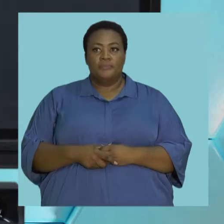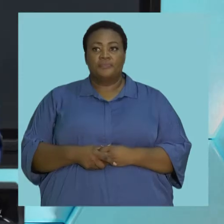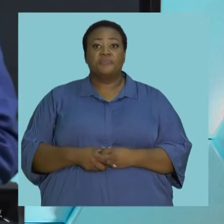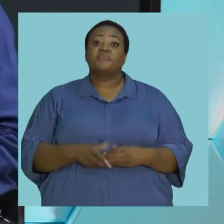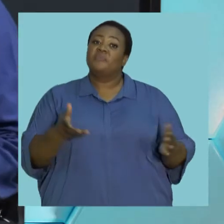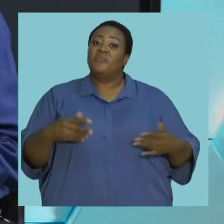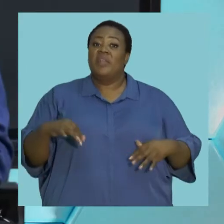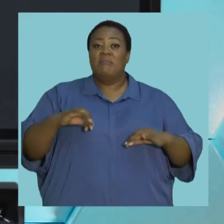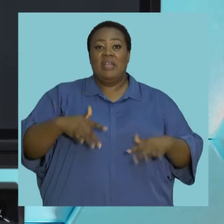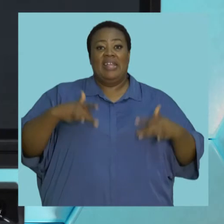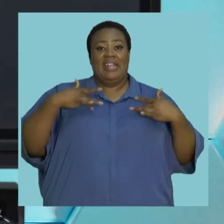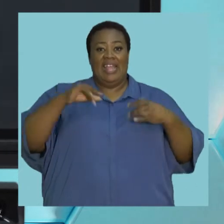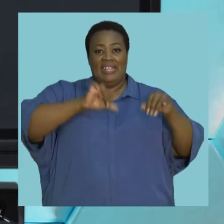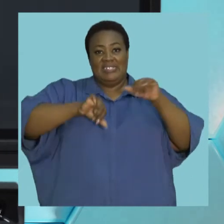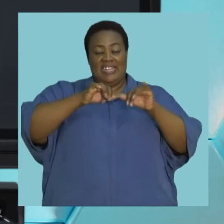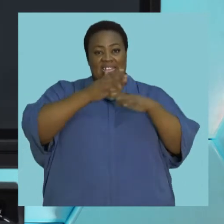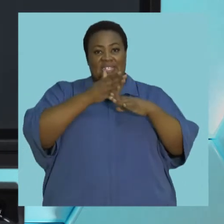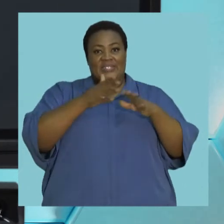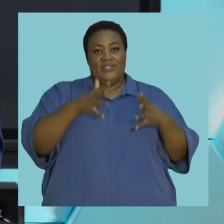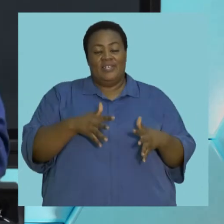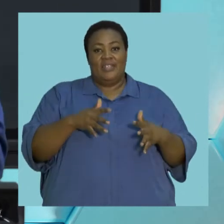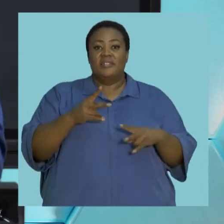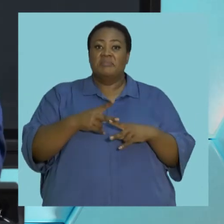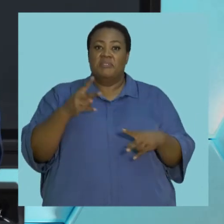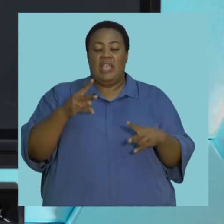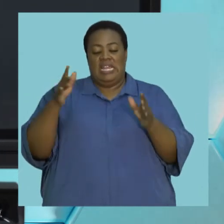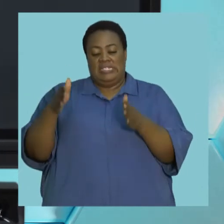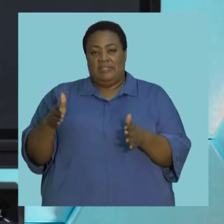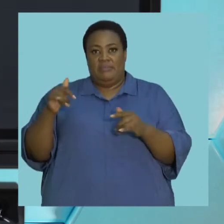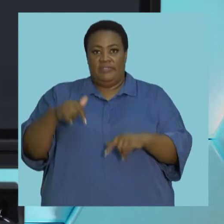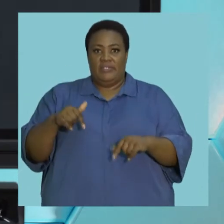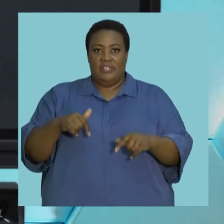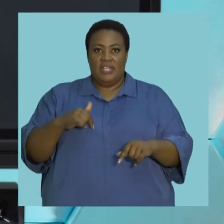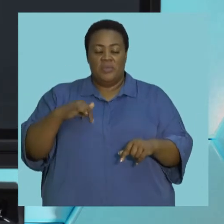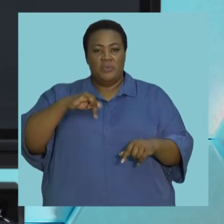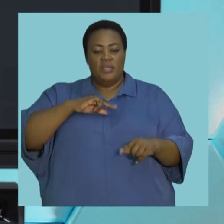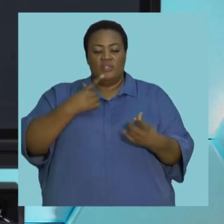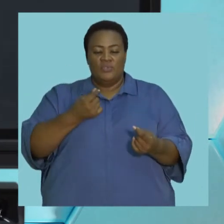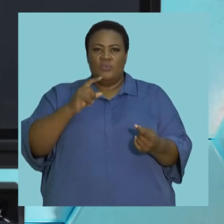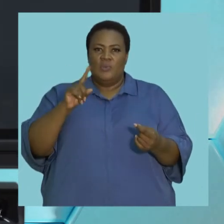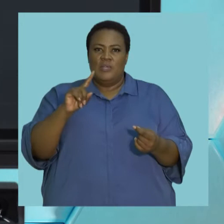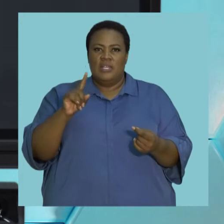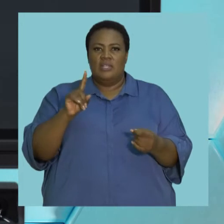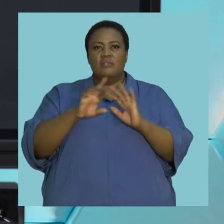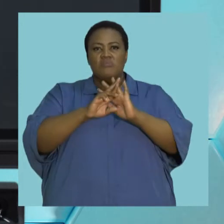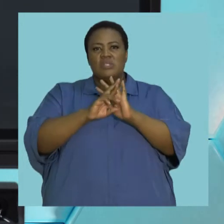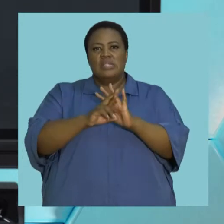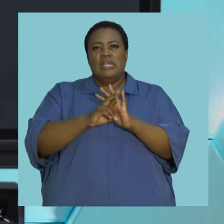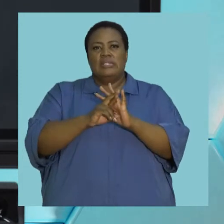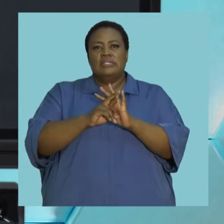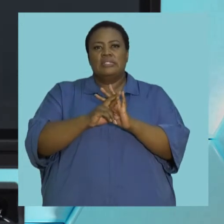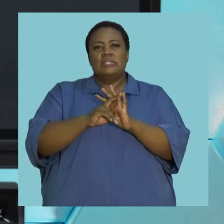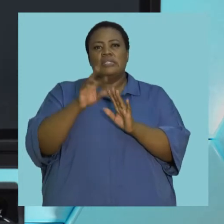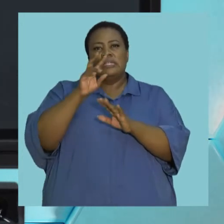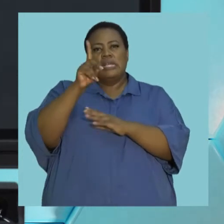Welcome back, Life Science learners, into our final installment today. We're looking at how to present data, and we've looked at, in the past